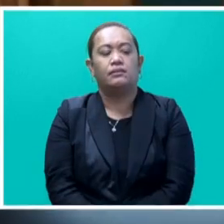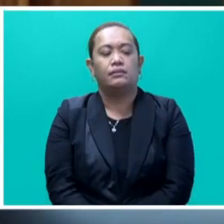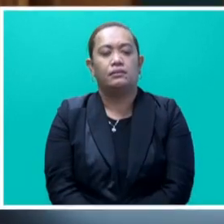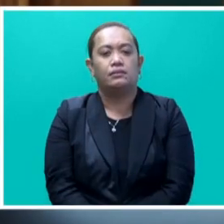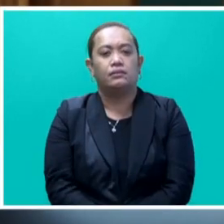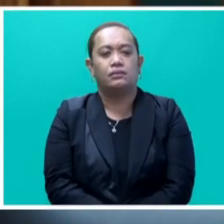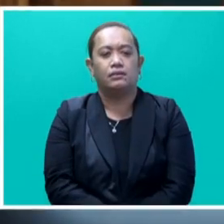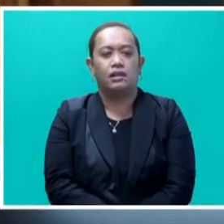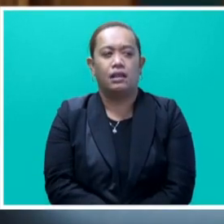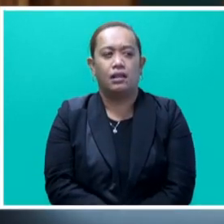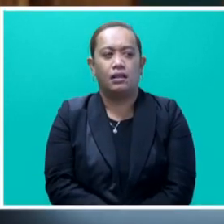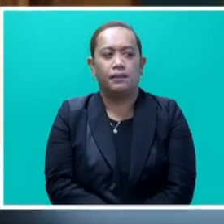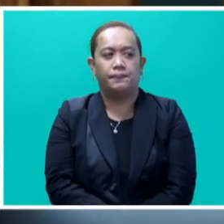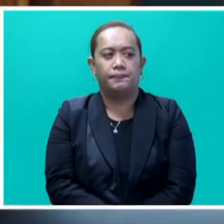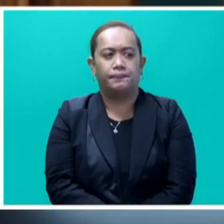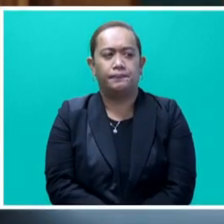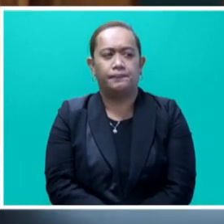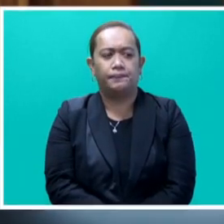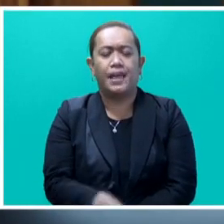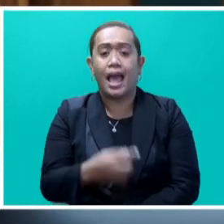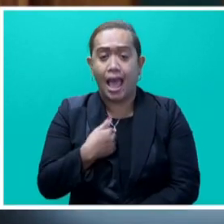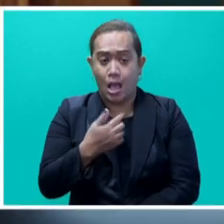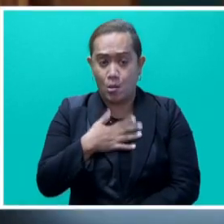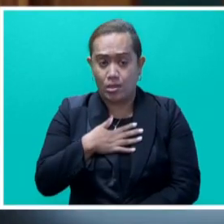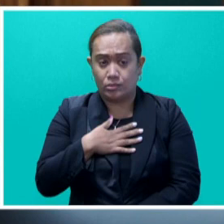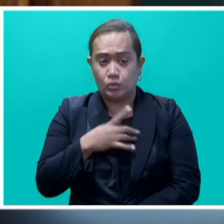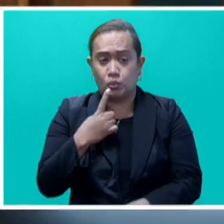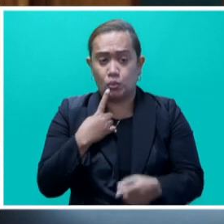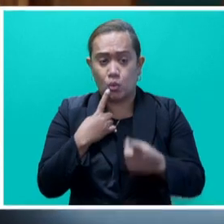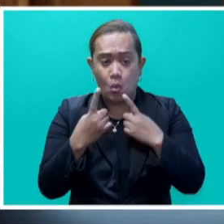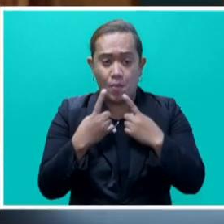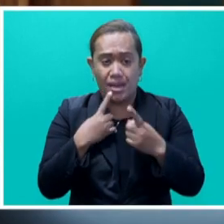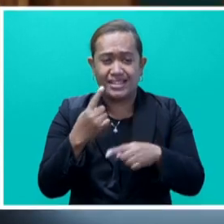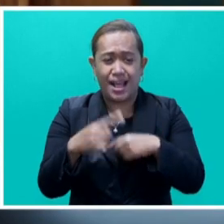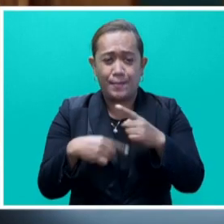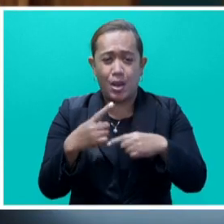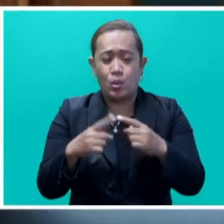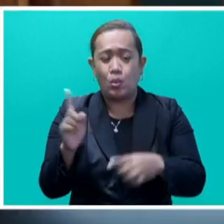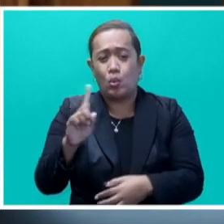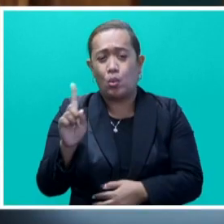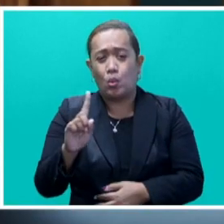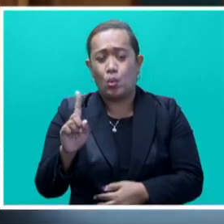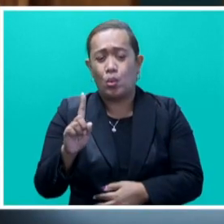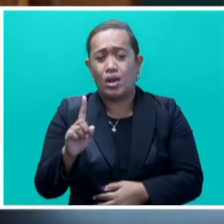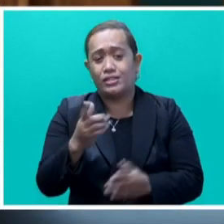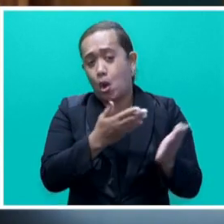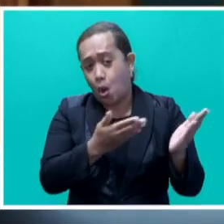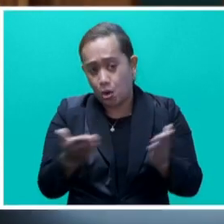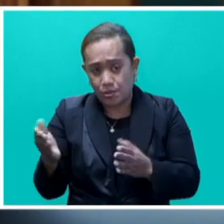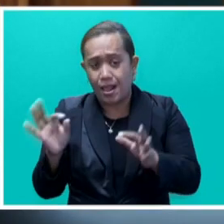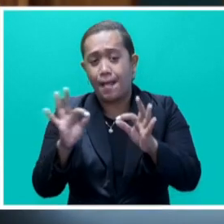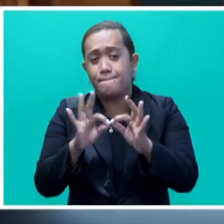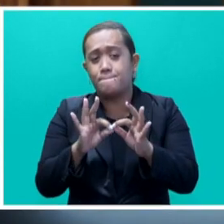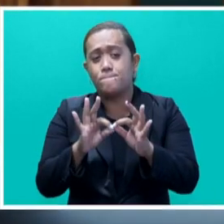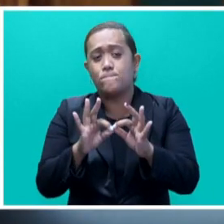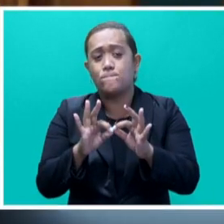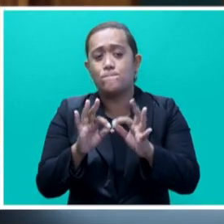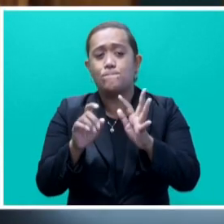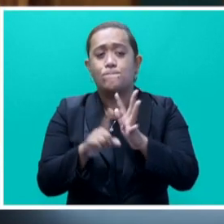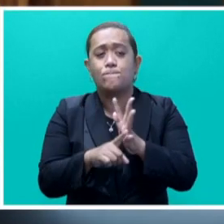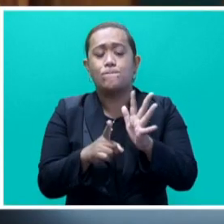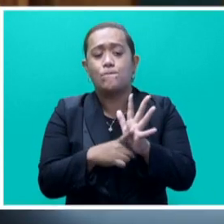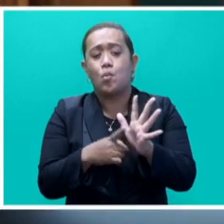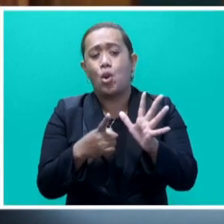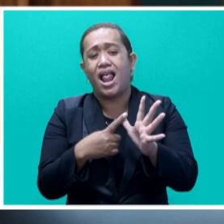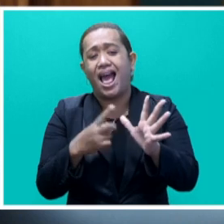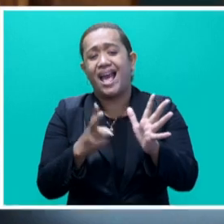want to make a few comments about what Honorable Mbulunauda said, and he seems to